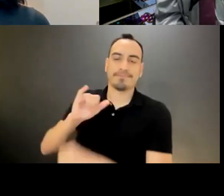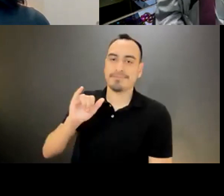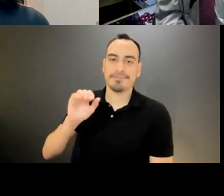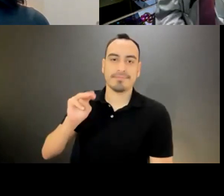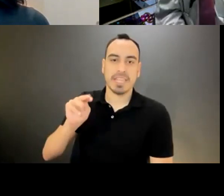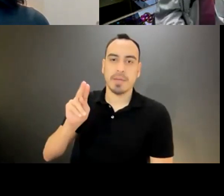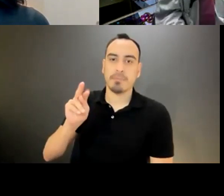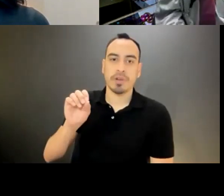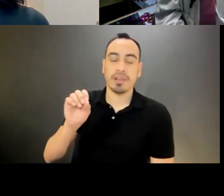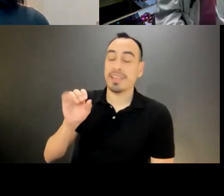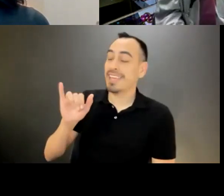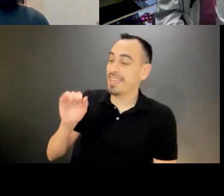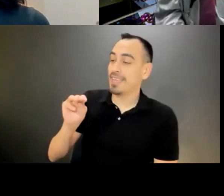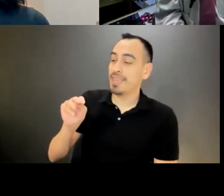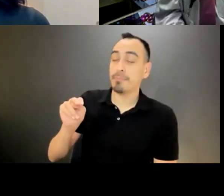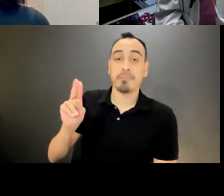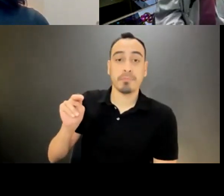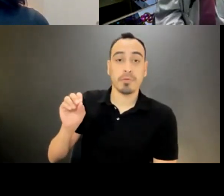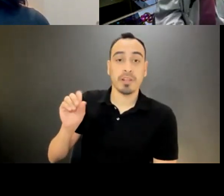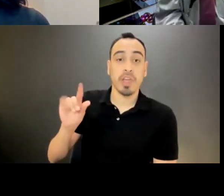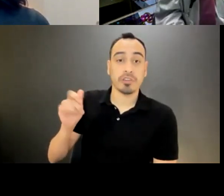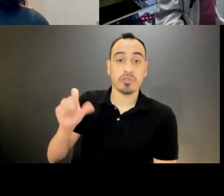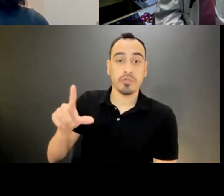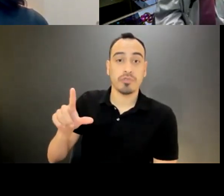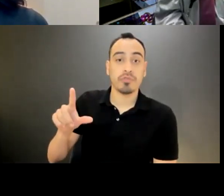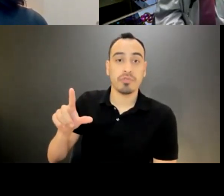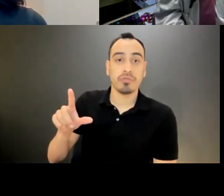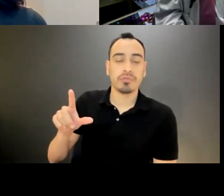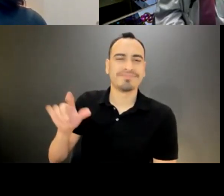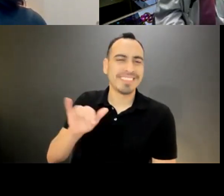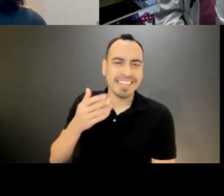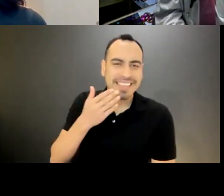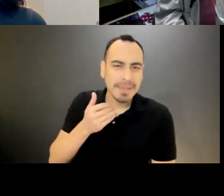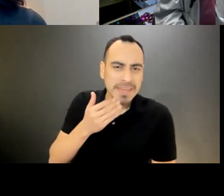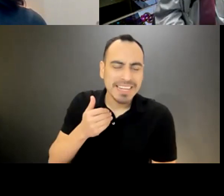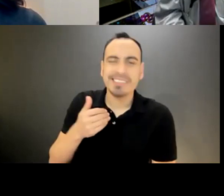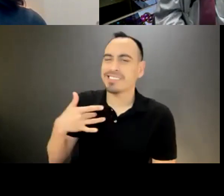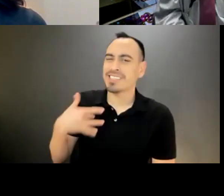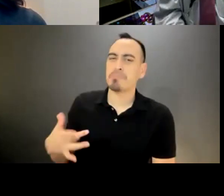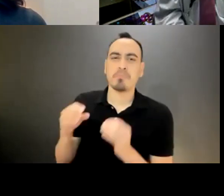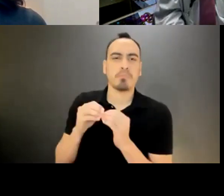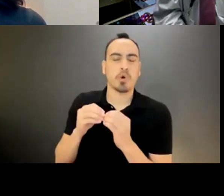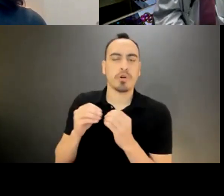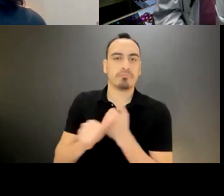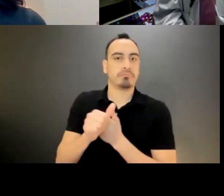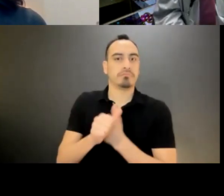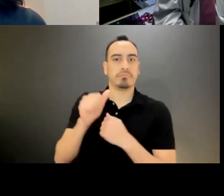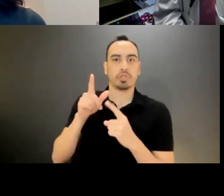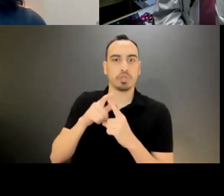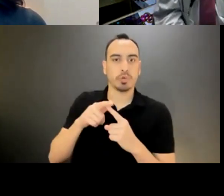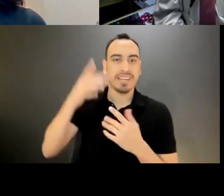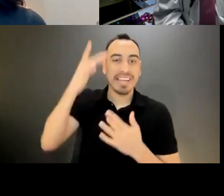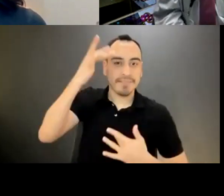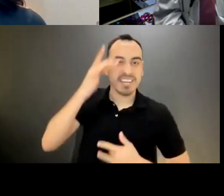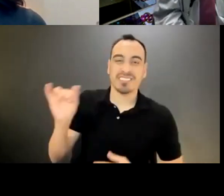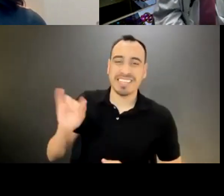uncontrolled diabetes. They're more prone to infections in general. And I